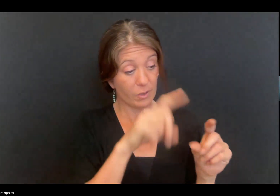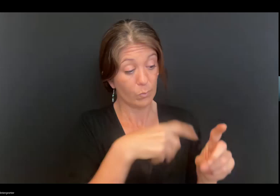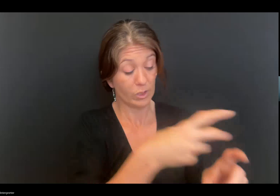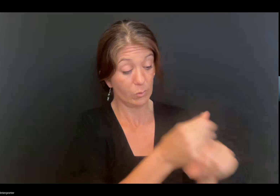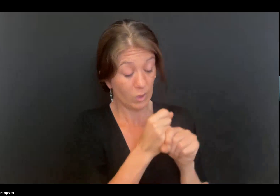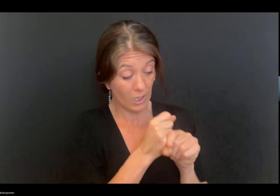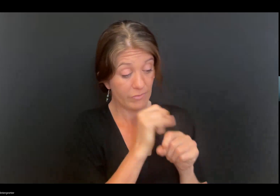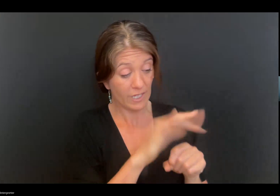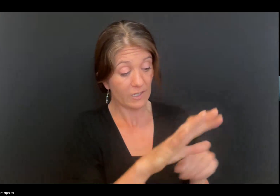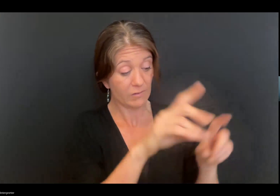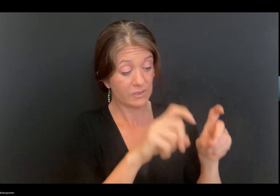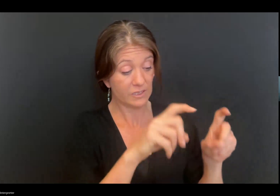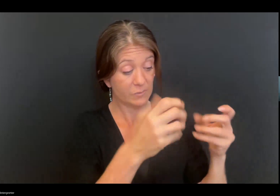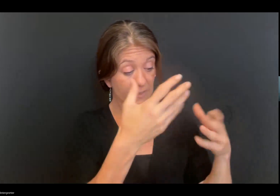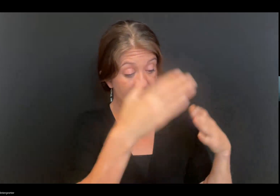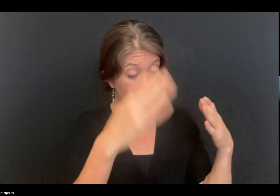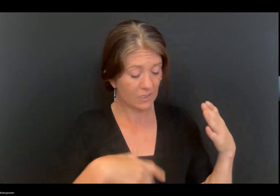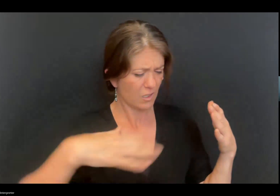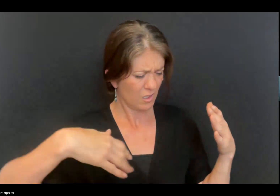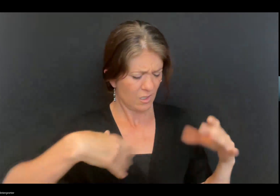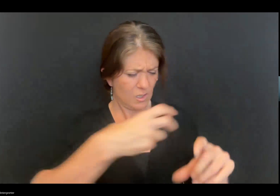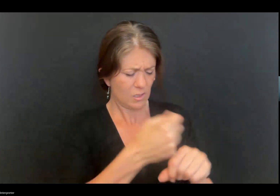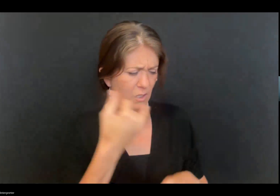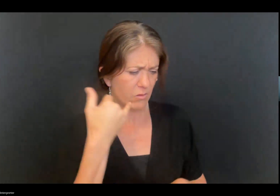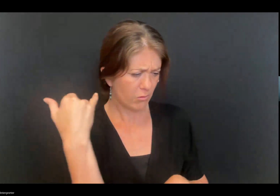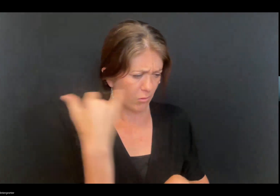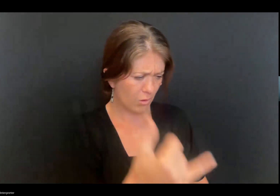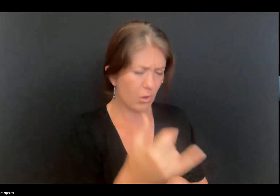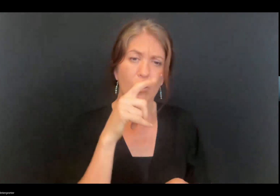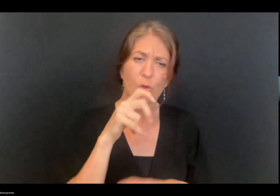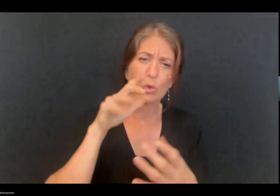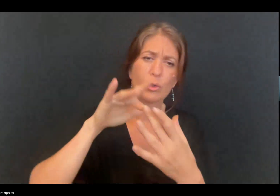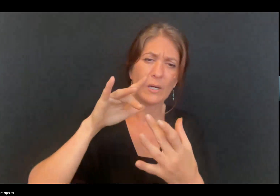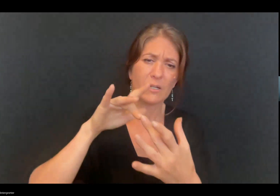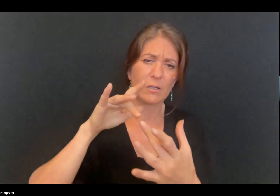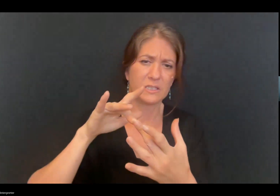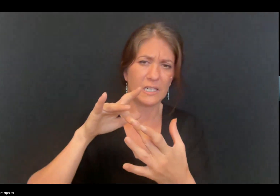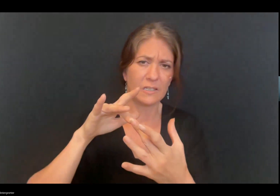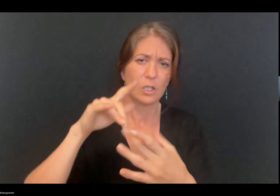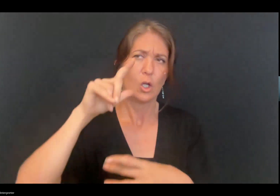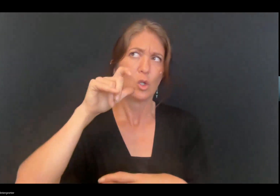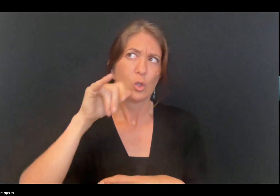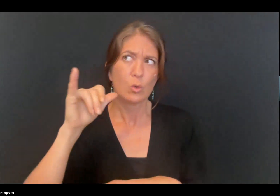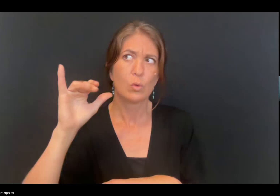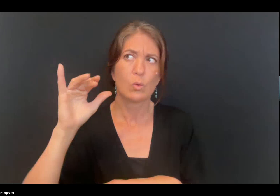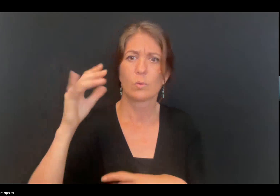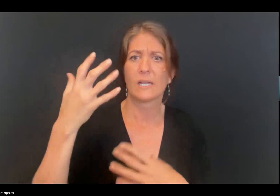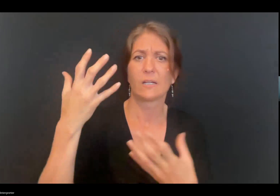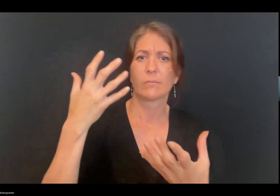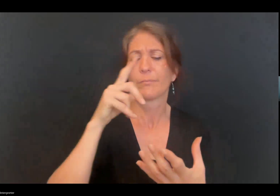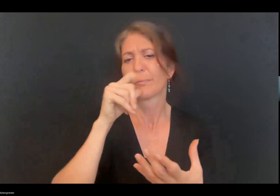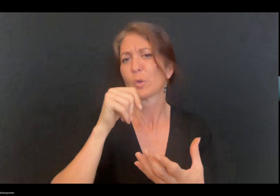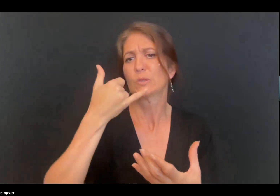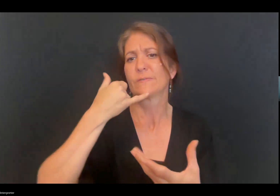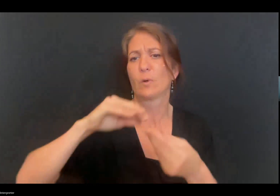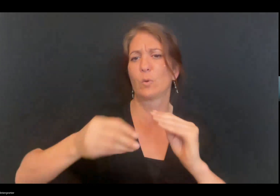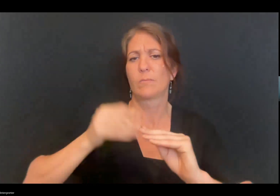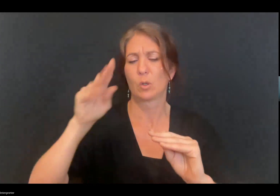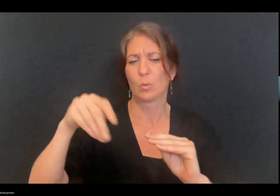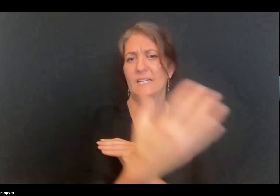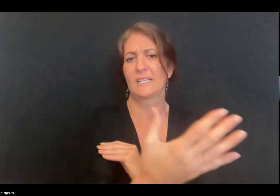call yet, who can we reach out to, or give them a number for them to reach out to so they can make